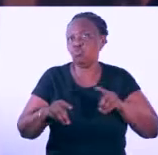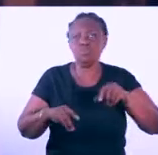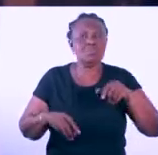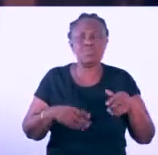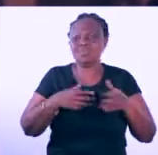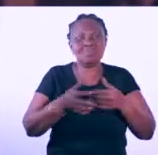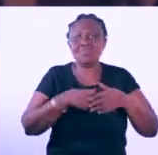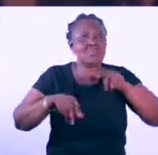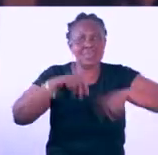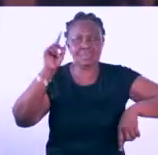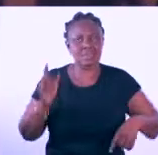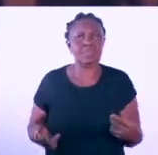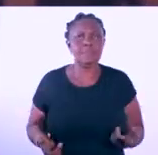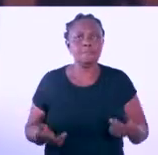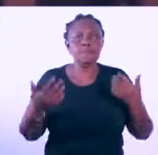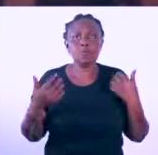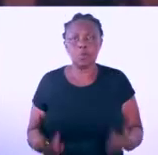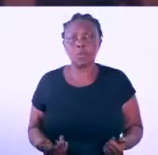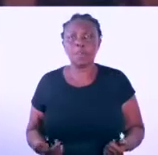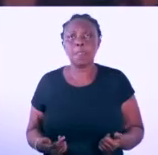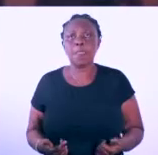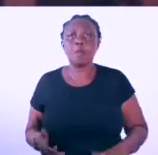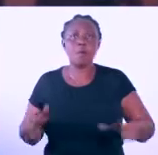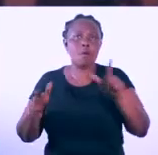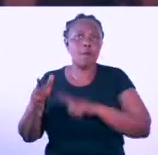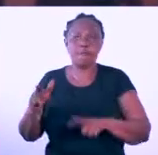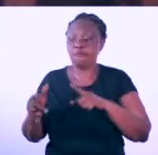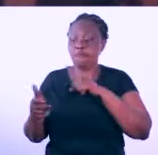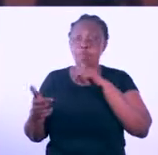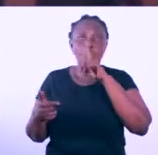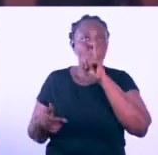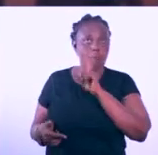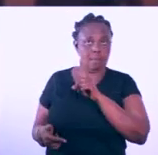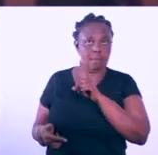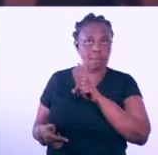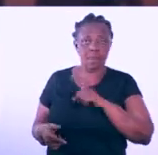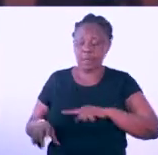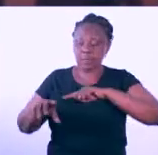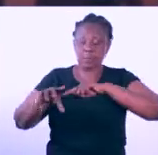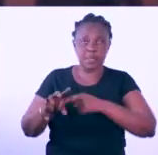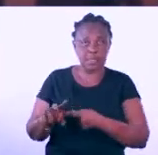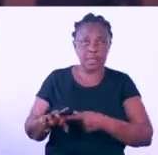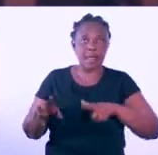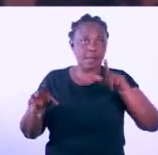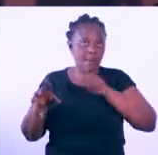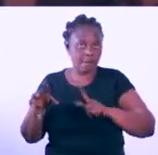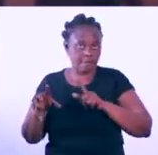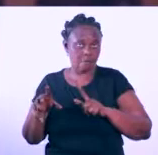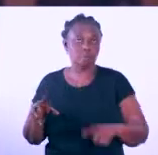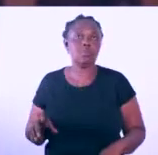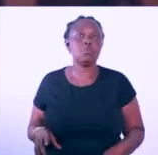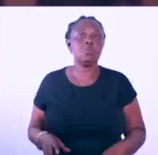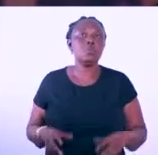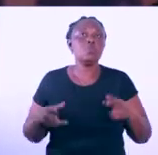any. So cannot brings him back to beginner level.